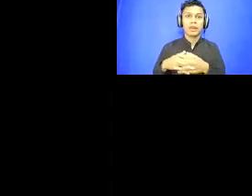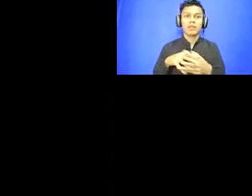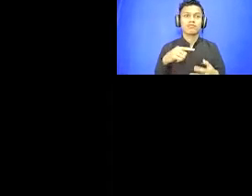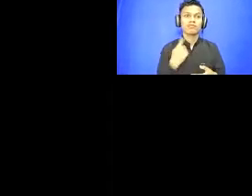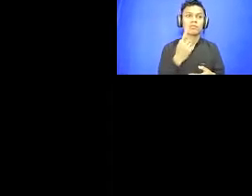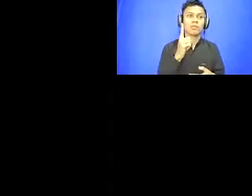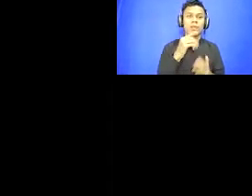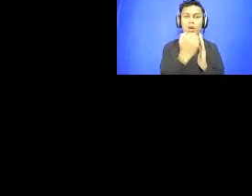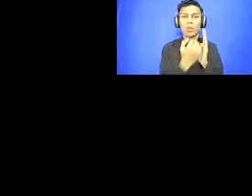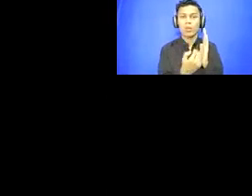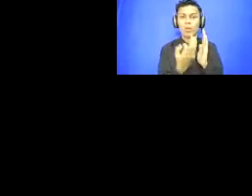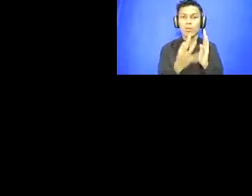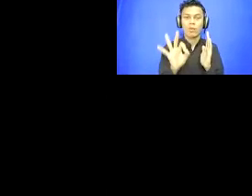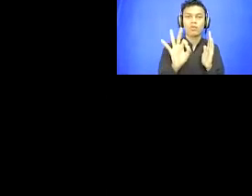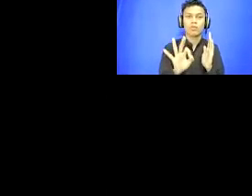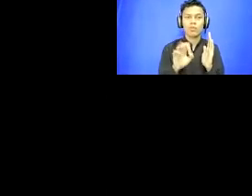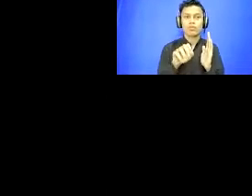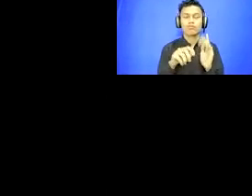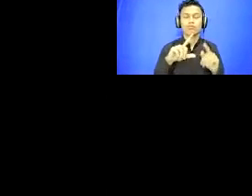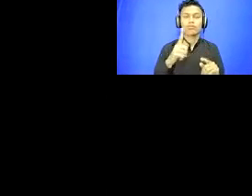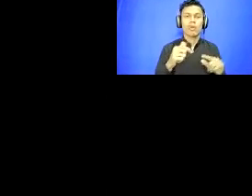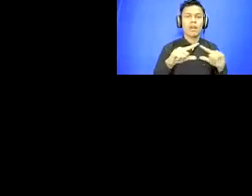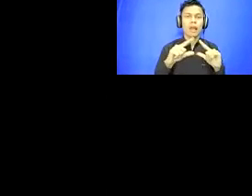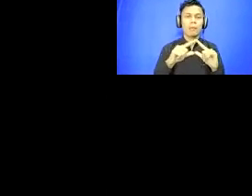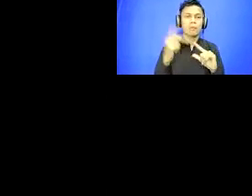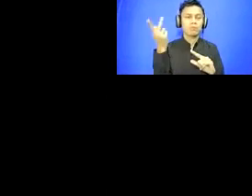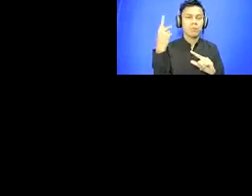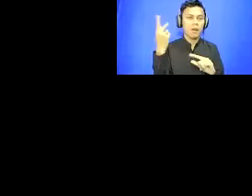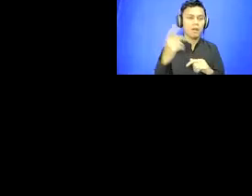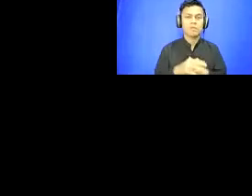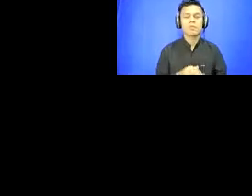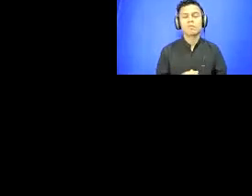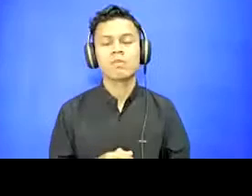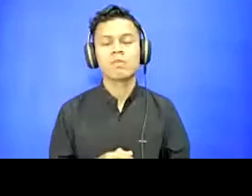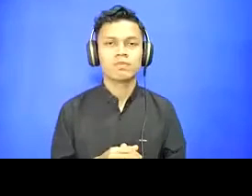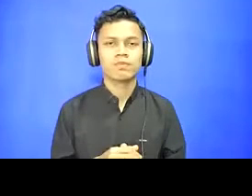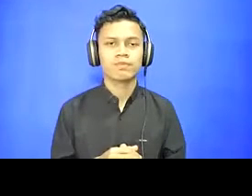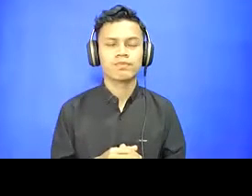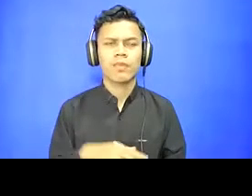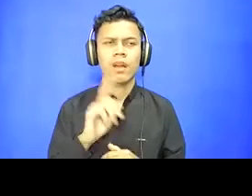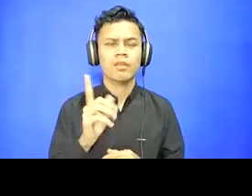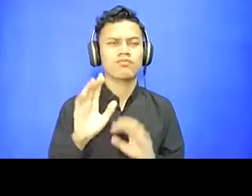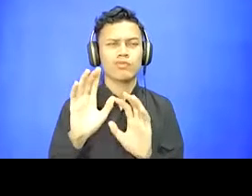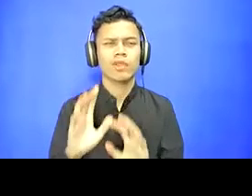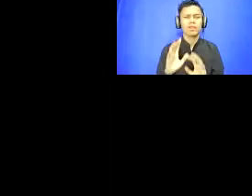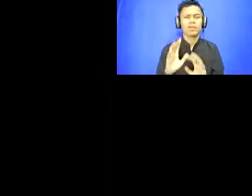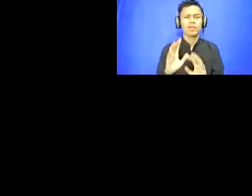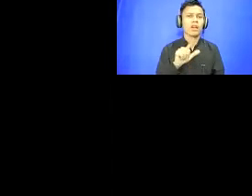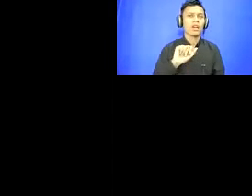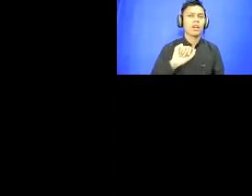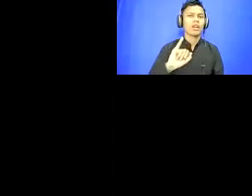ago, where most clients are now allowed to